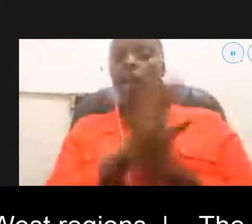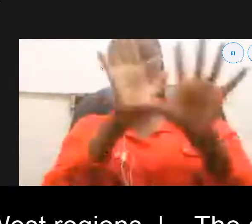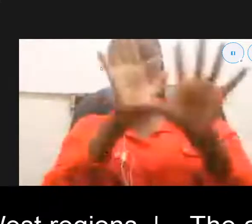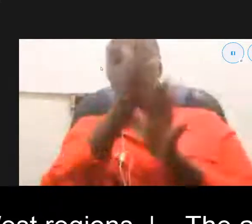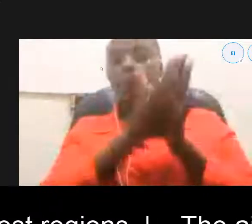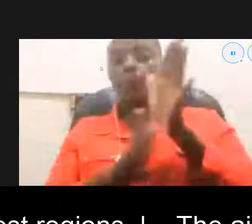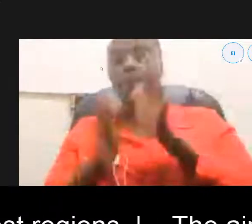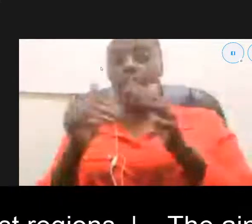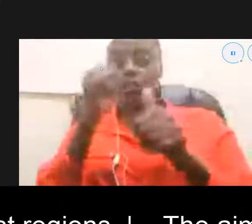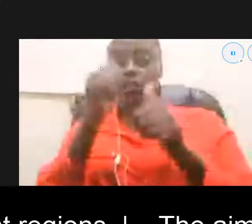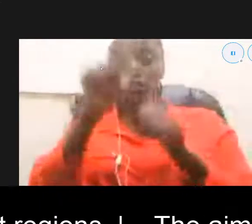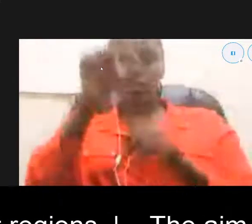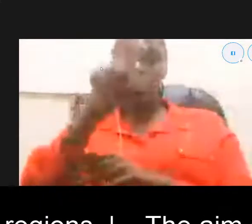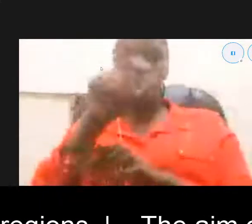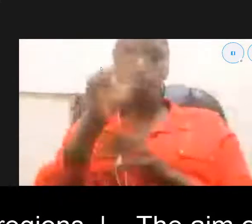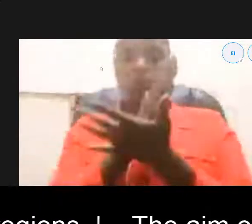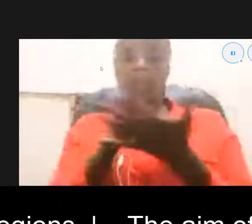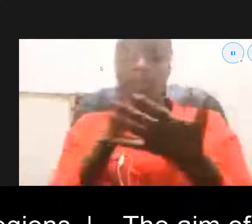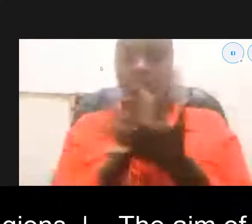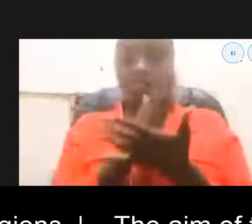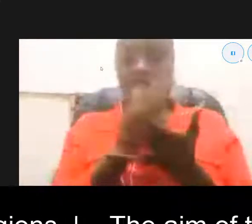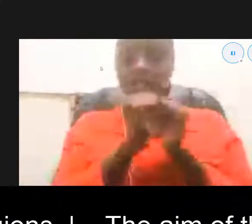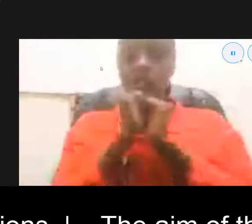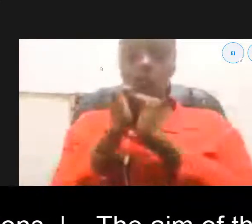that should be shared with the